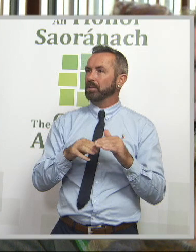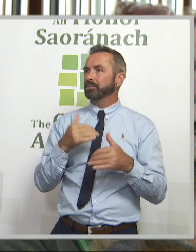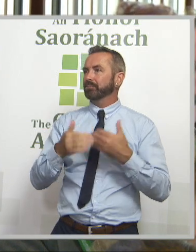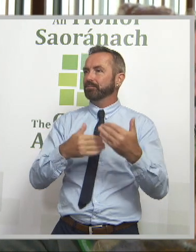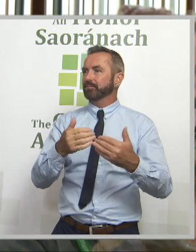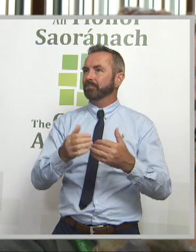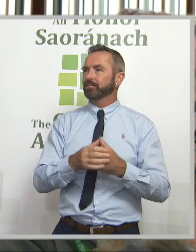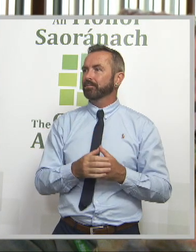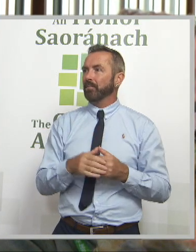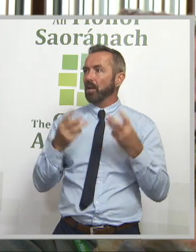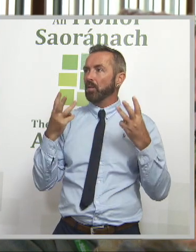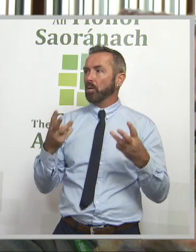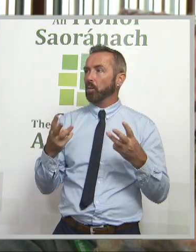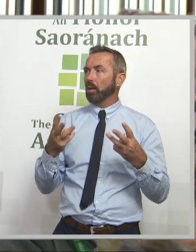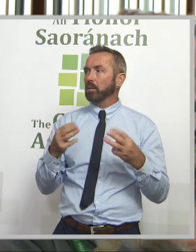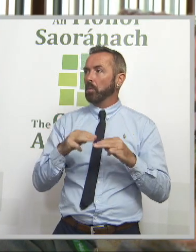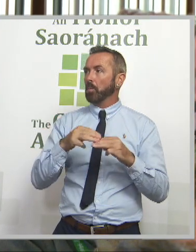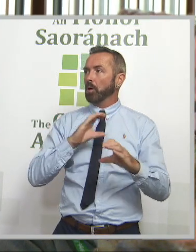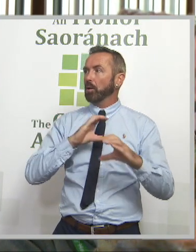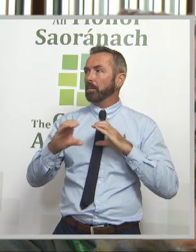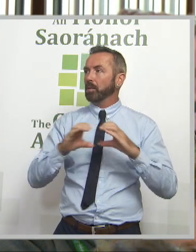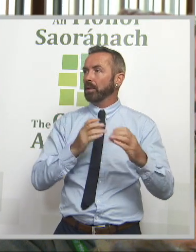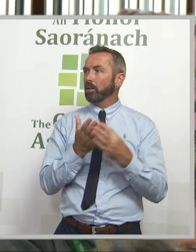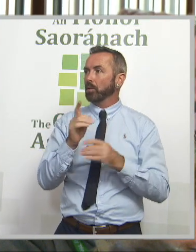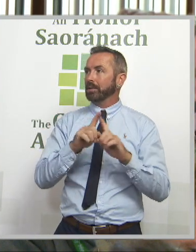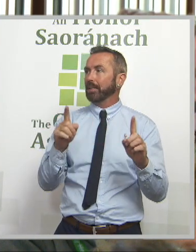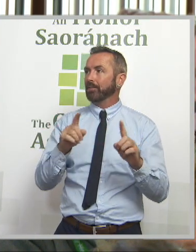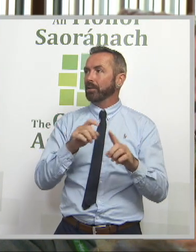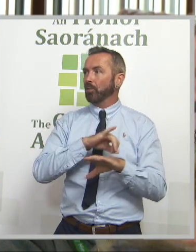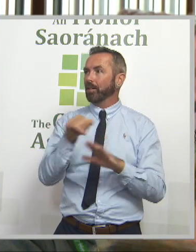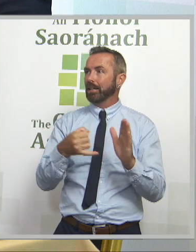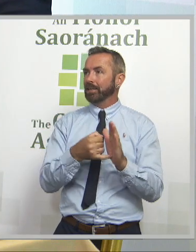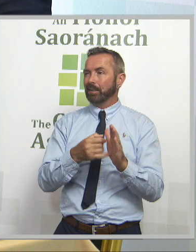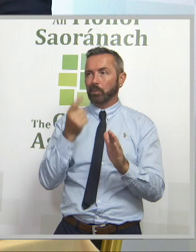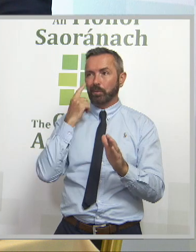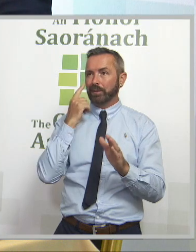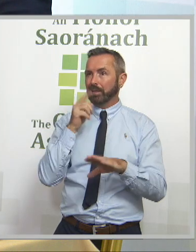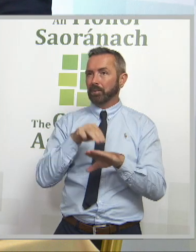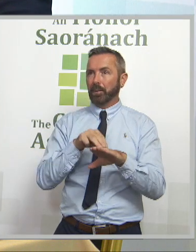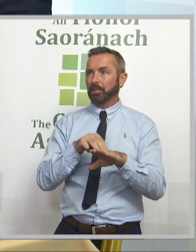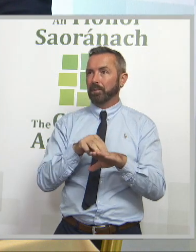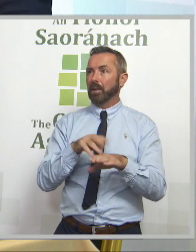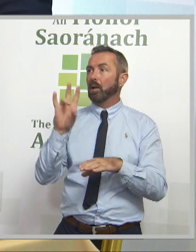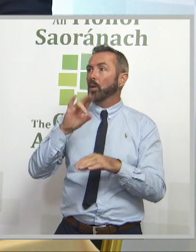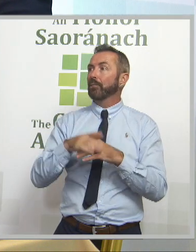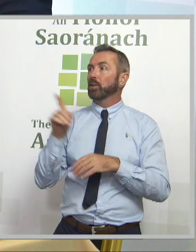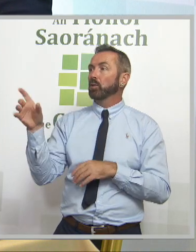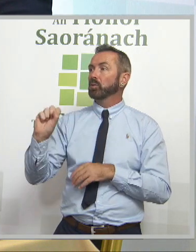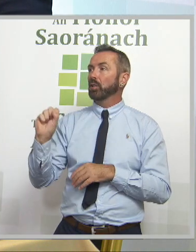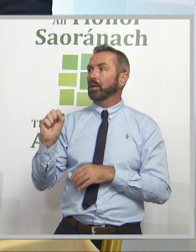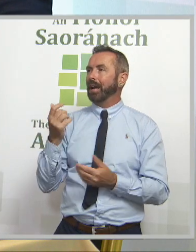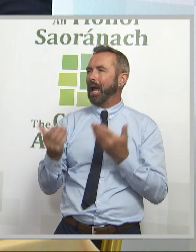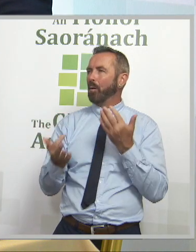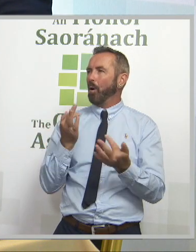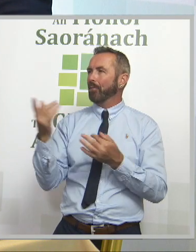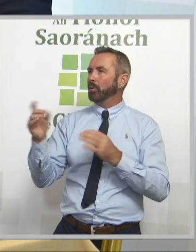fore for us has been communication, or lack of communications to all the different organisations. Questions directly for yourself, Shirley. How often do you communicate with